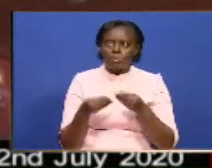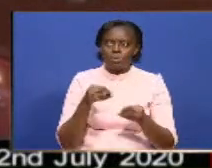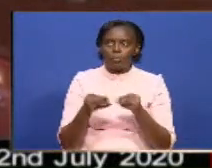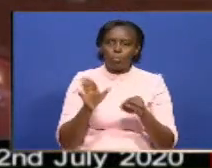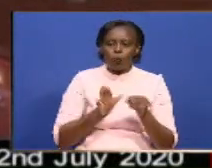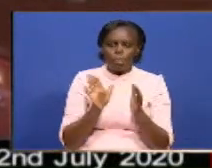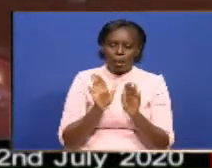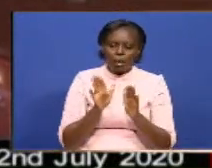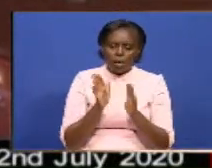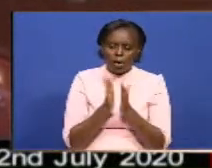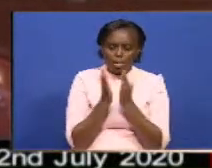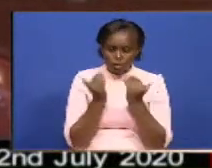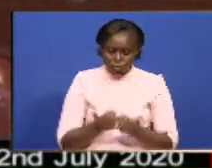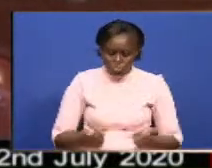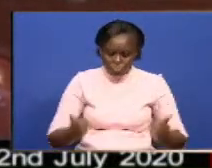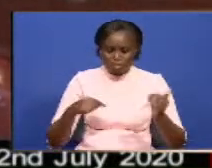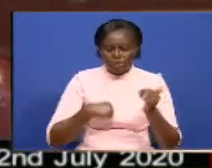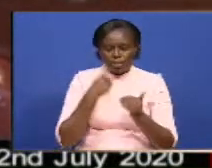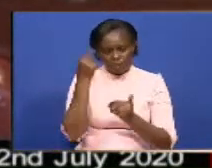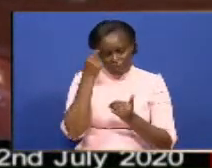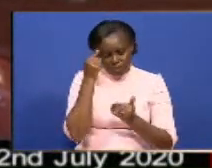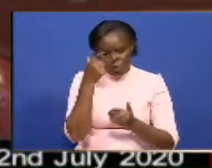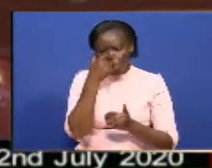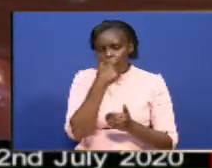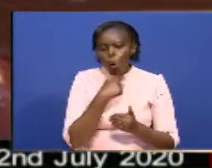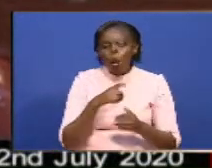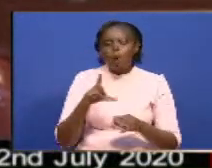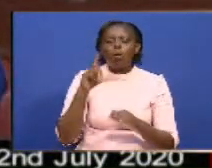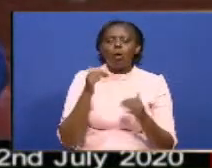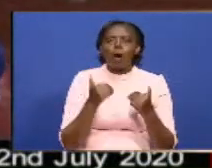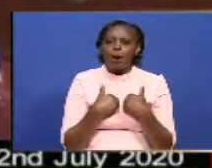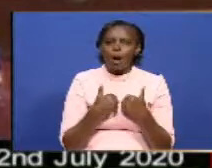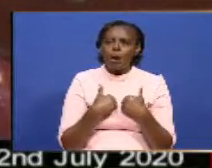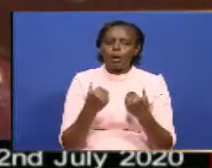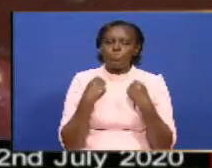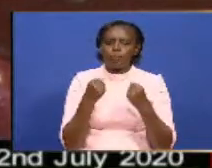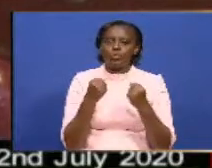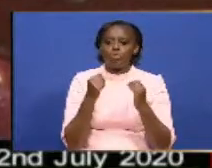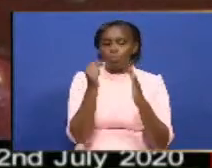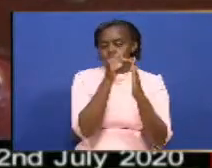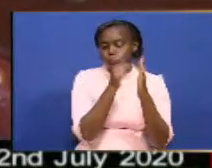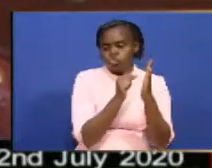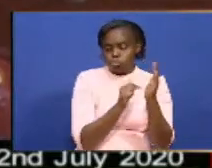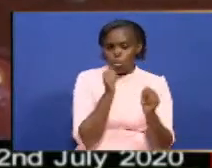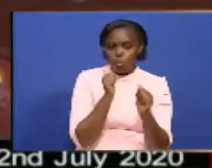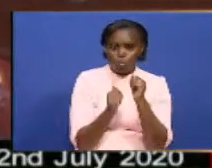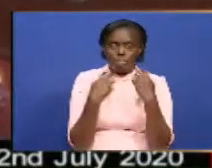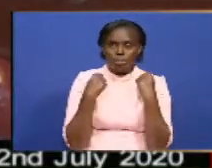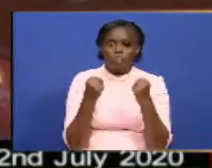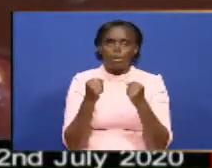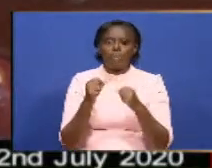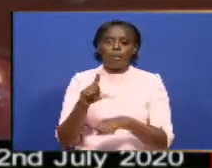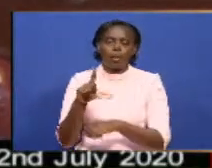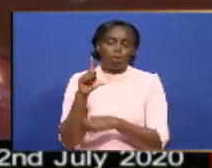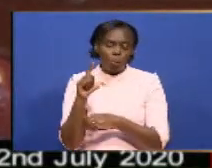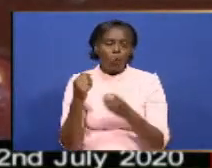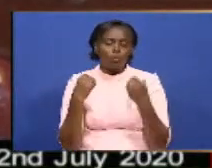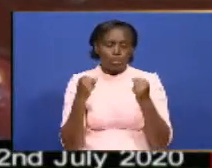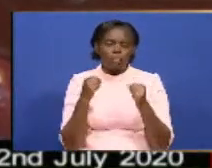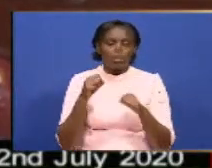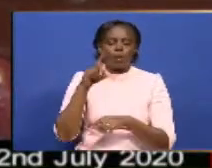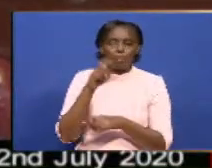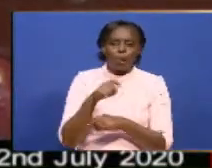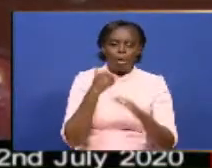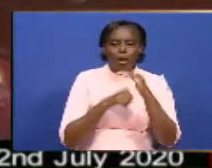women and children, but I think the old law had a stronger provision which we need to strengthen. And